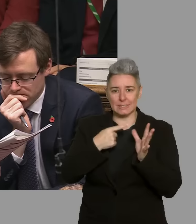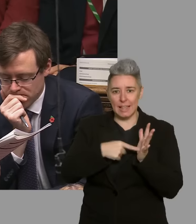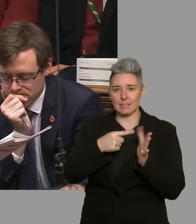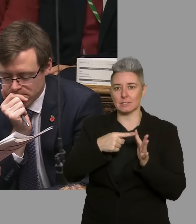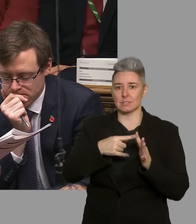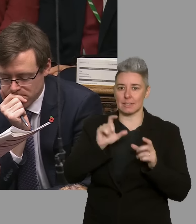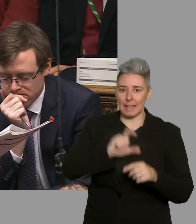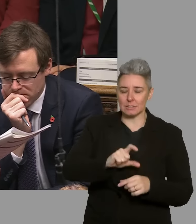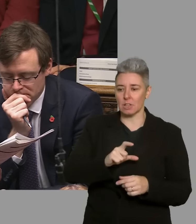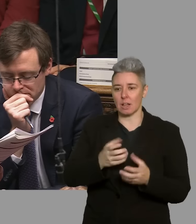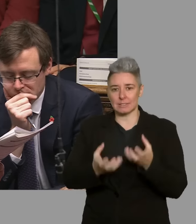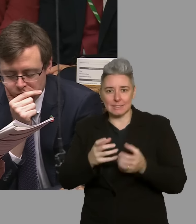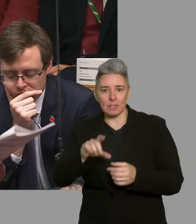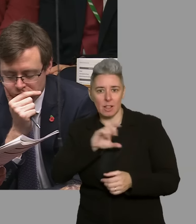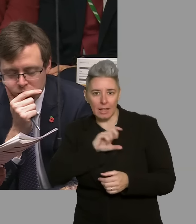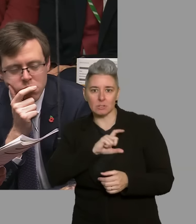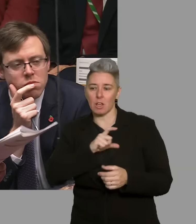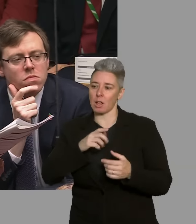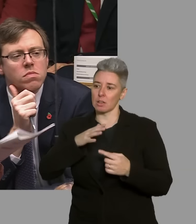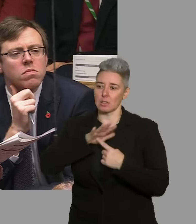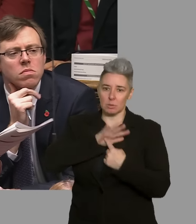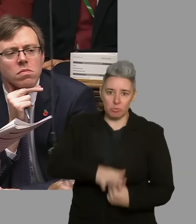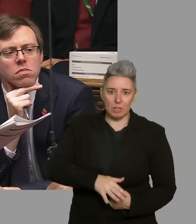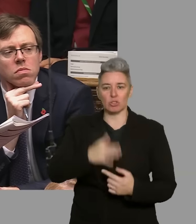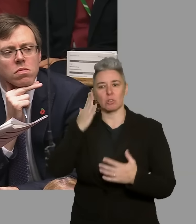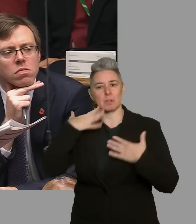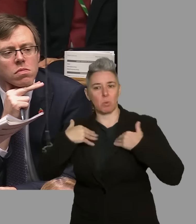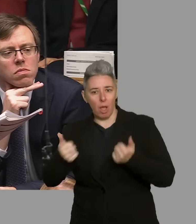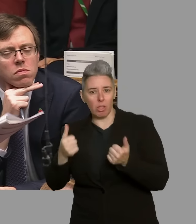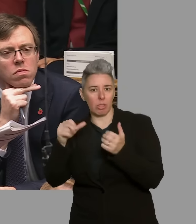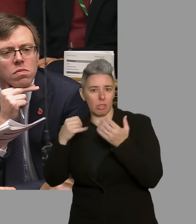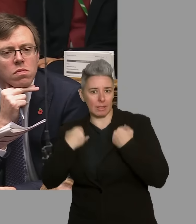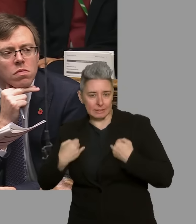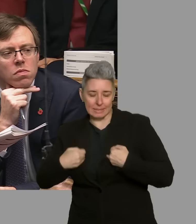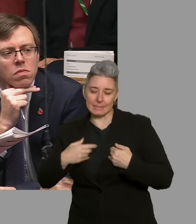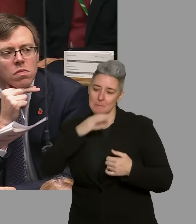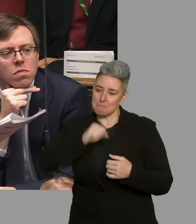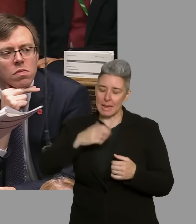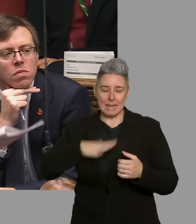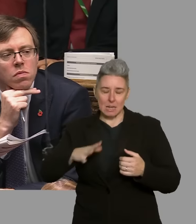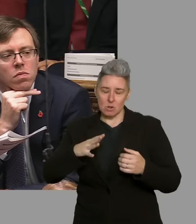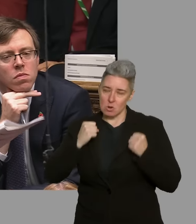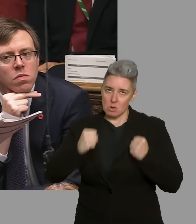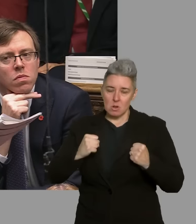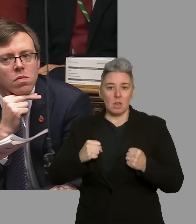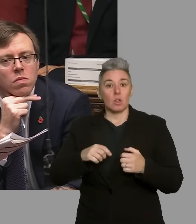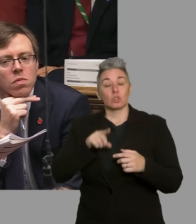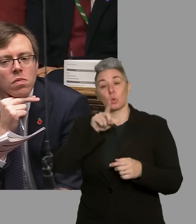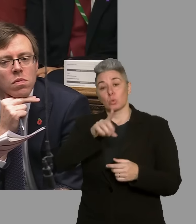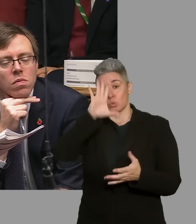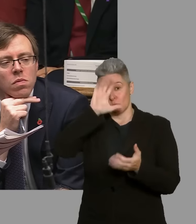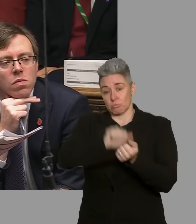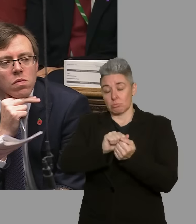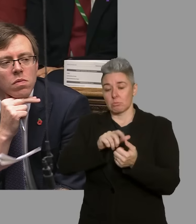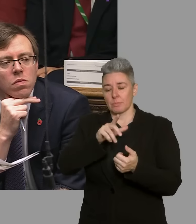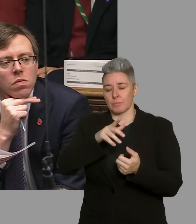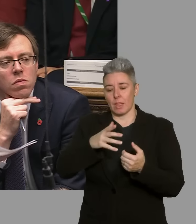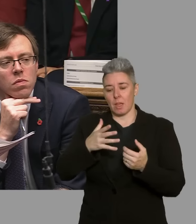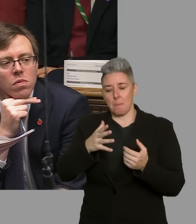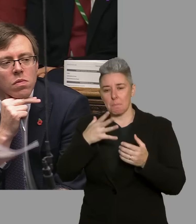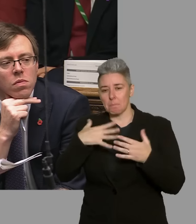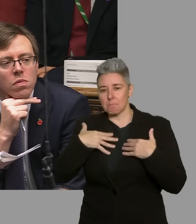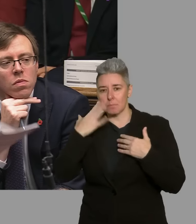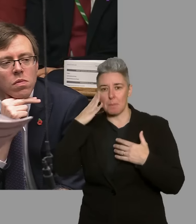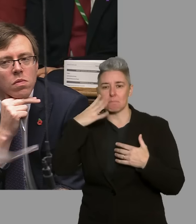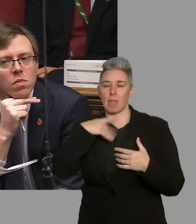Minister agree that the forthcoming first ever men's health strategy, soon to be published, must lead to a major step change in